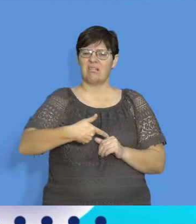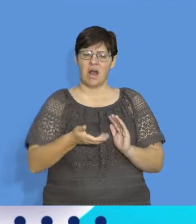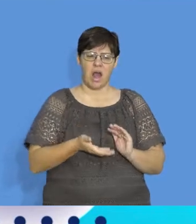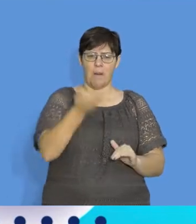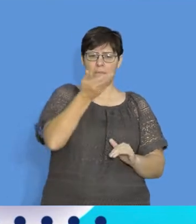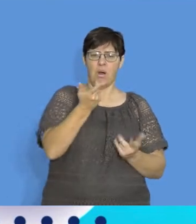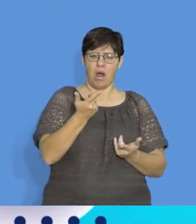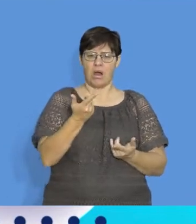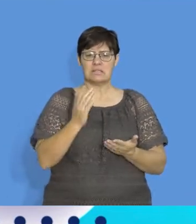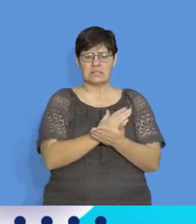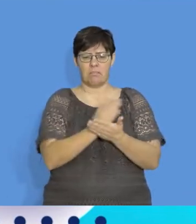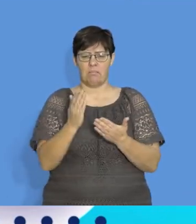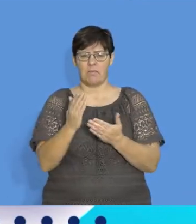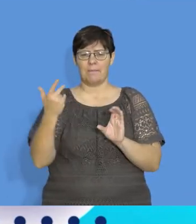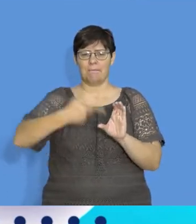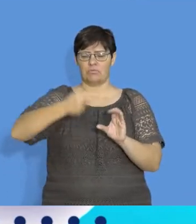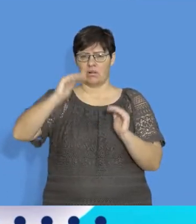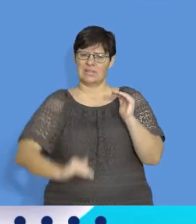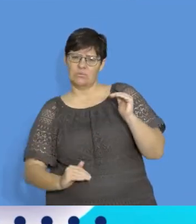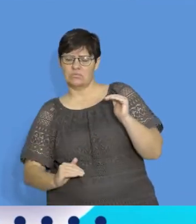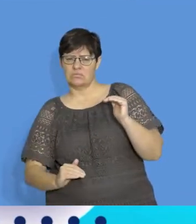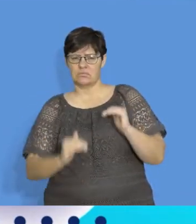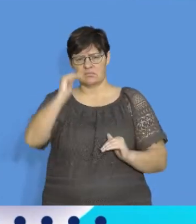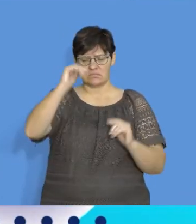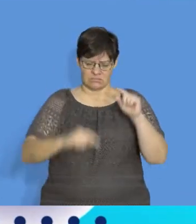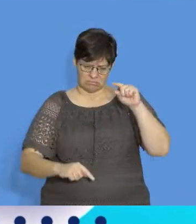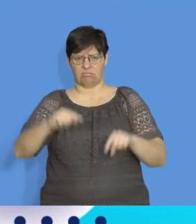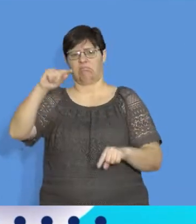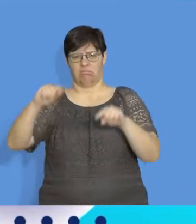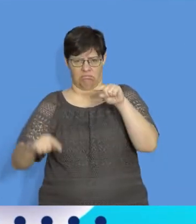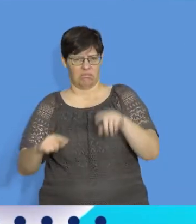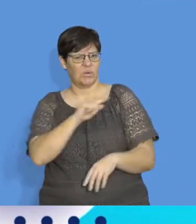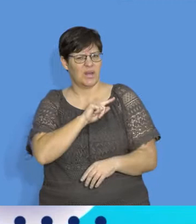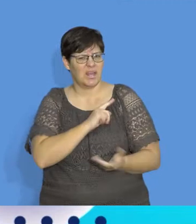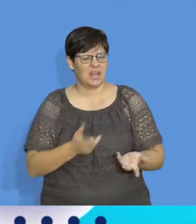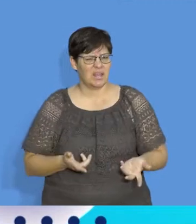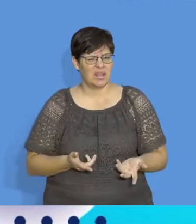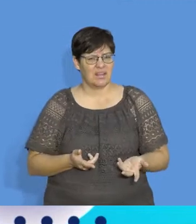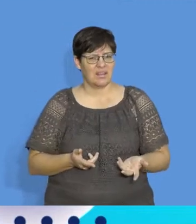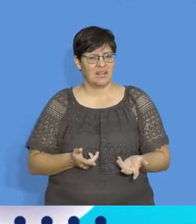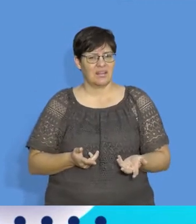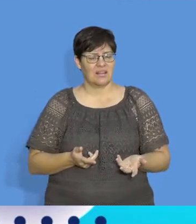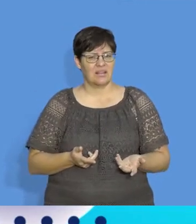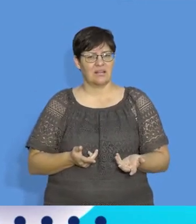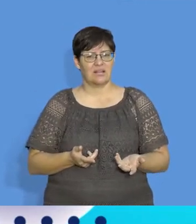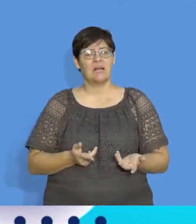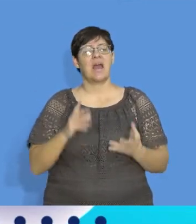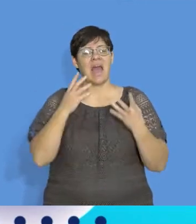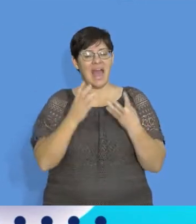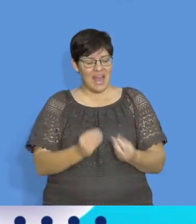why does the petrol price go down? Why? Because there is